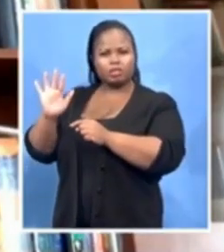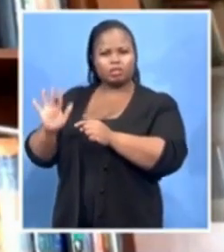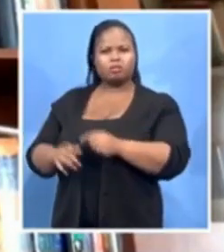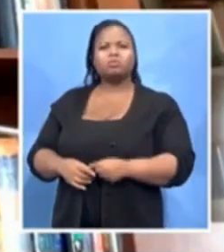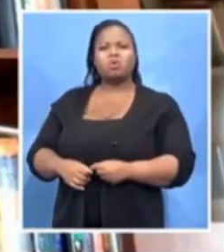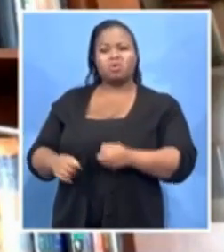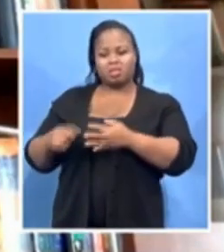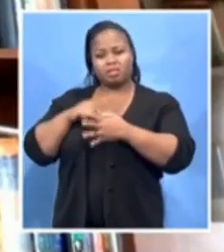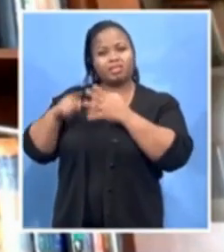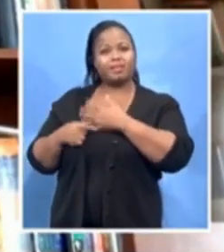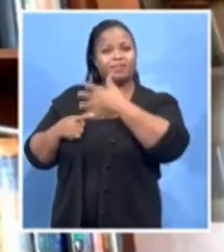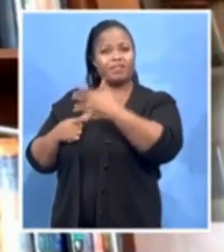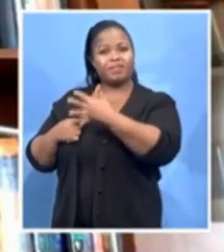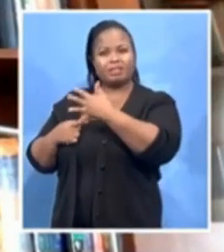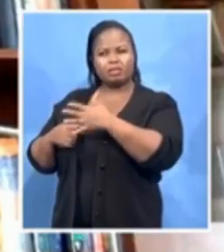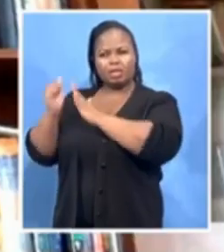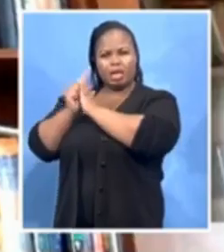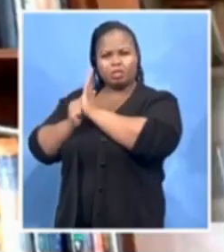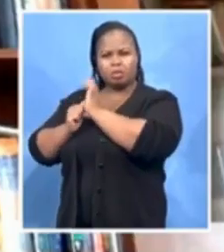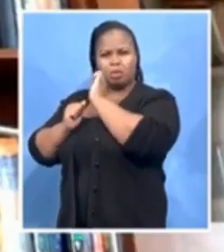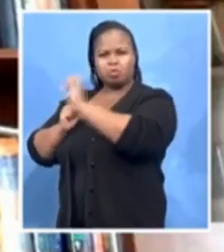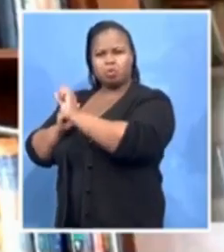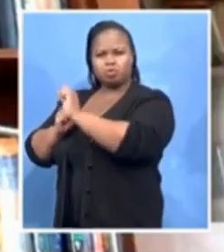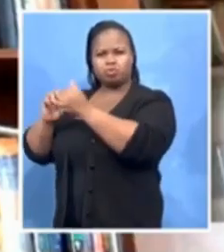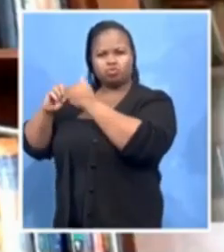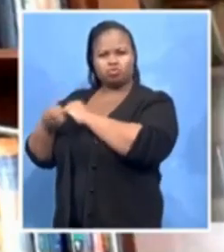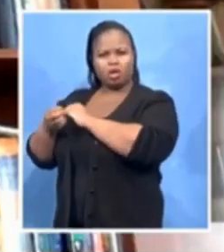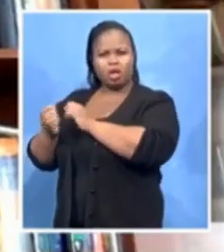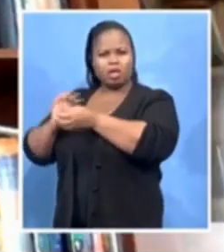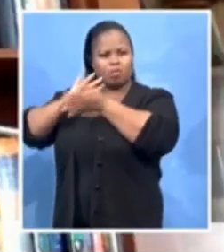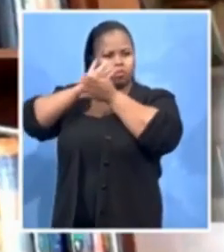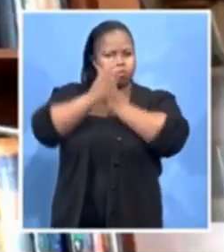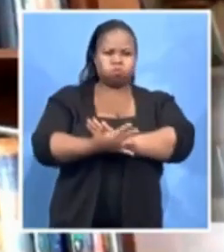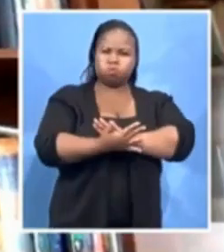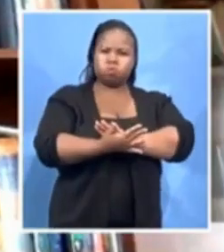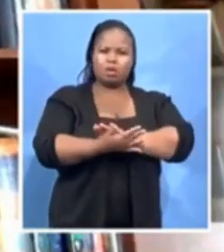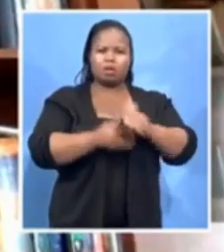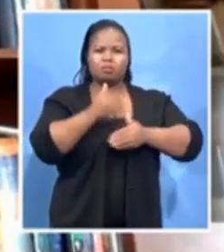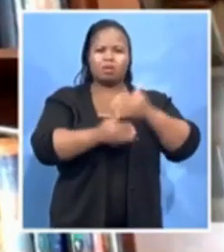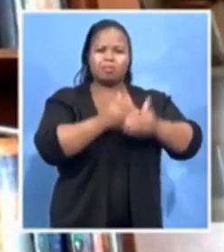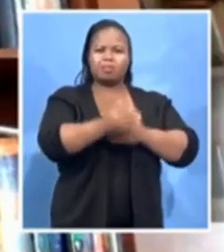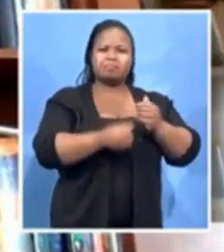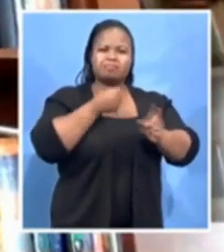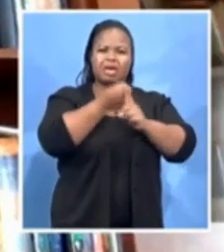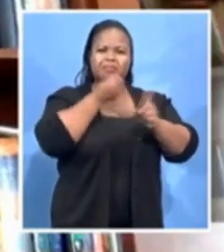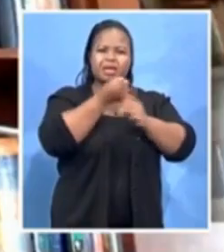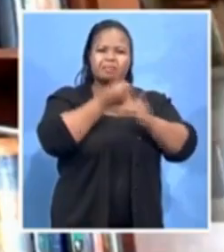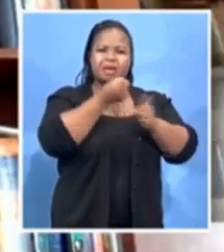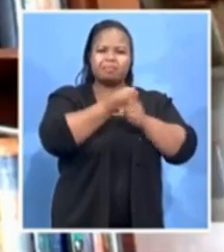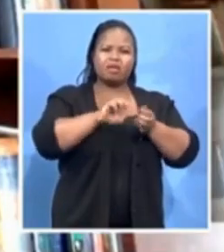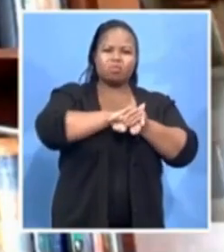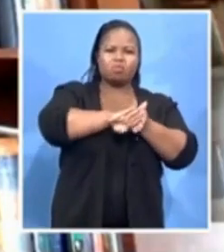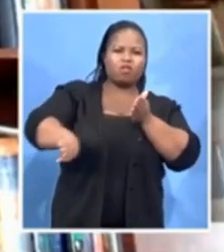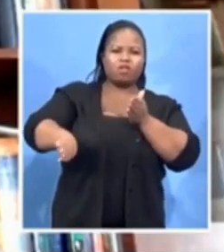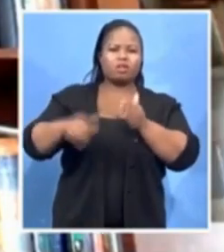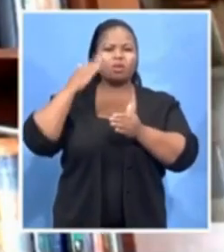to torpedo the entire process of the fight against colonization. So that when the meeting is